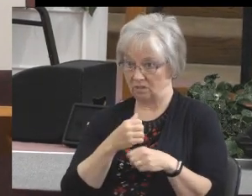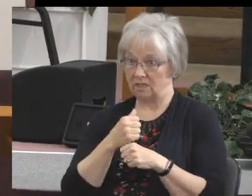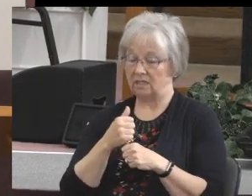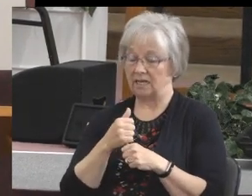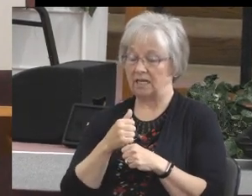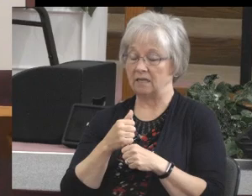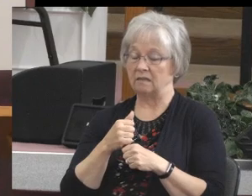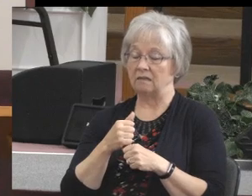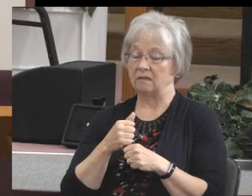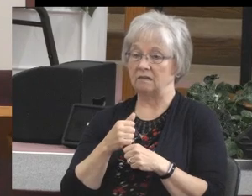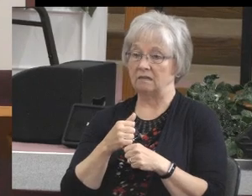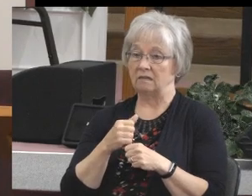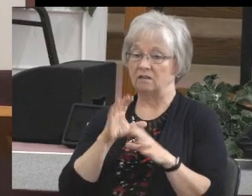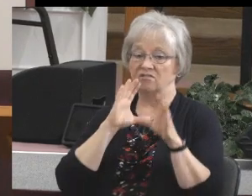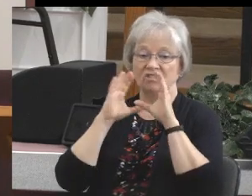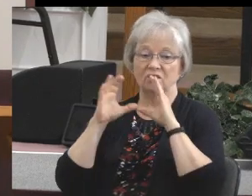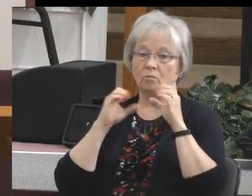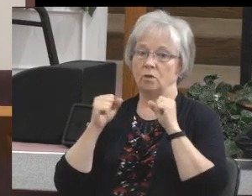communicate volumes.